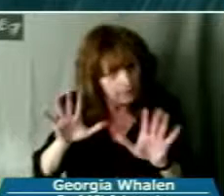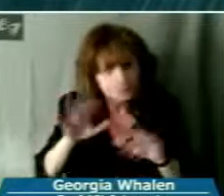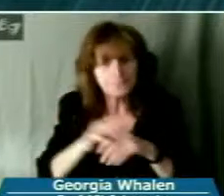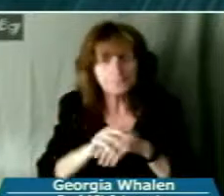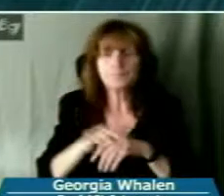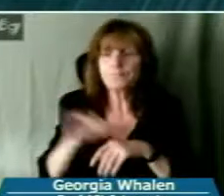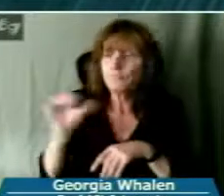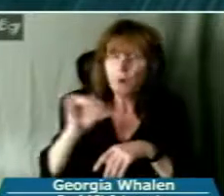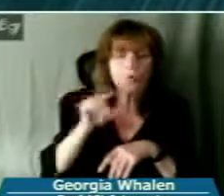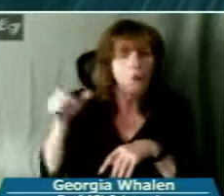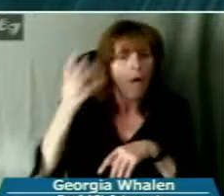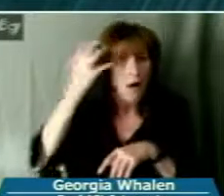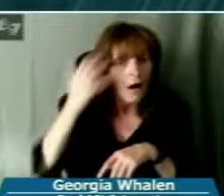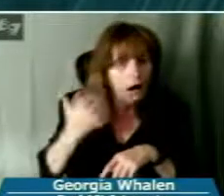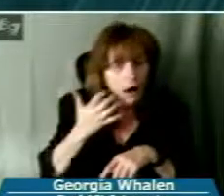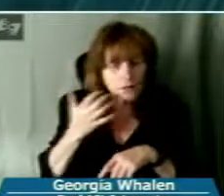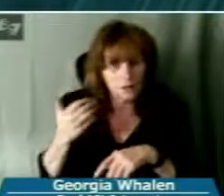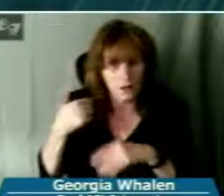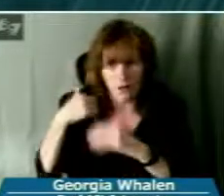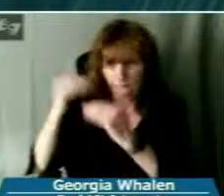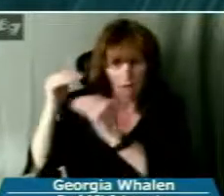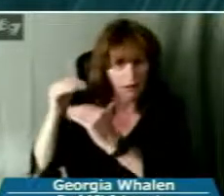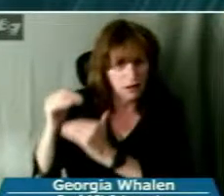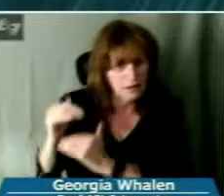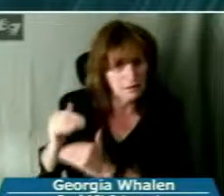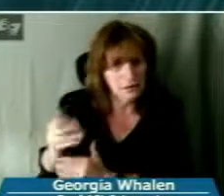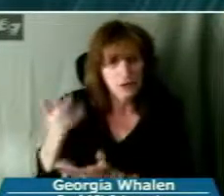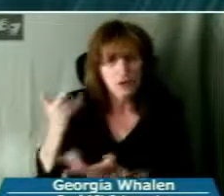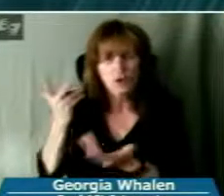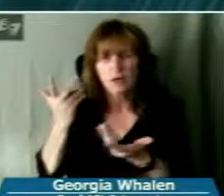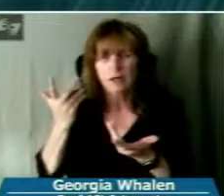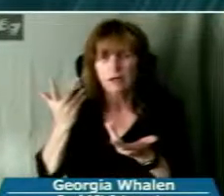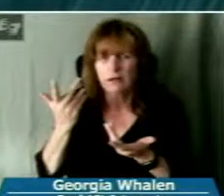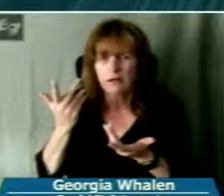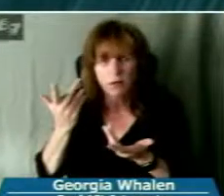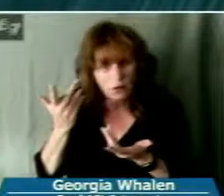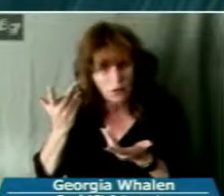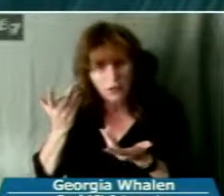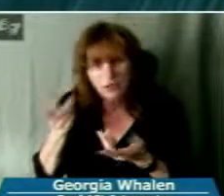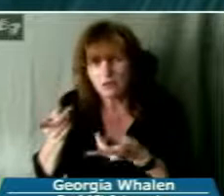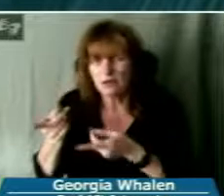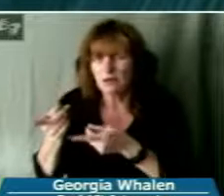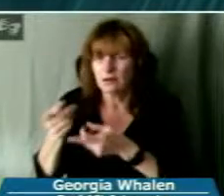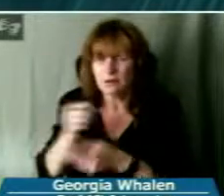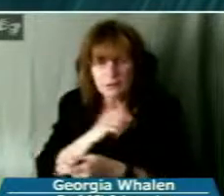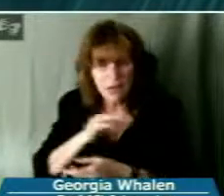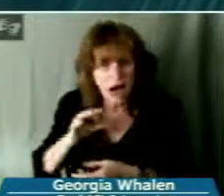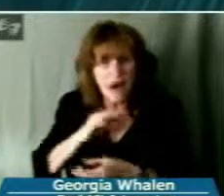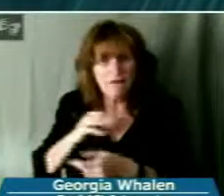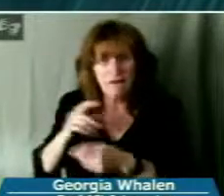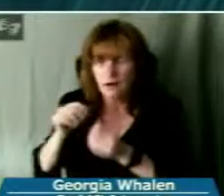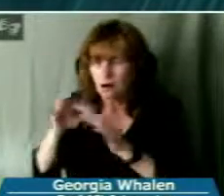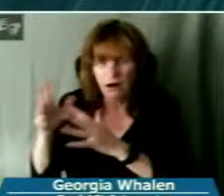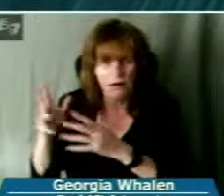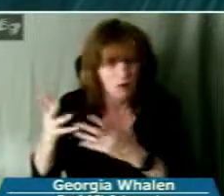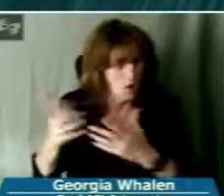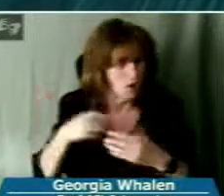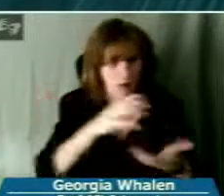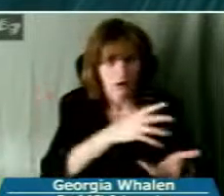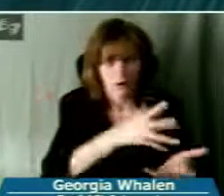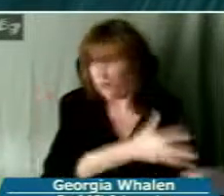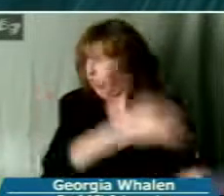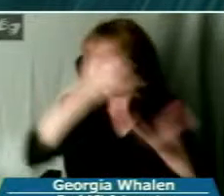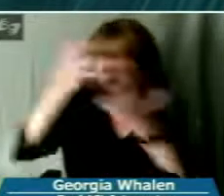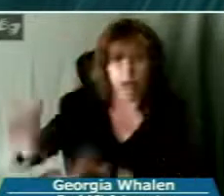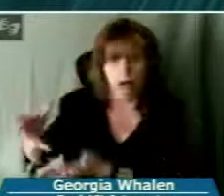these issues moving forward. And I think, you know, particularly as we look across the broader region, some of the smaller